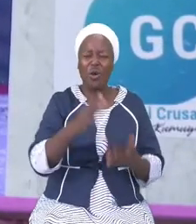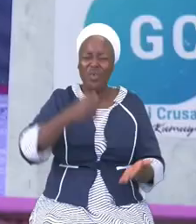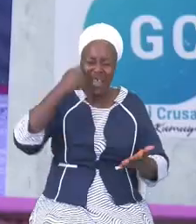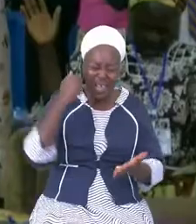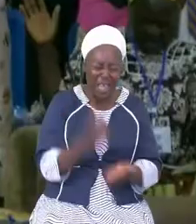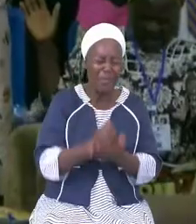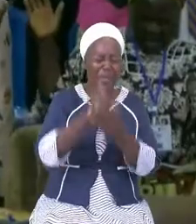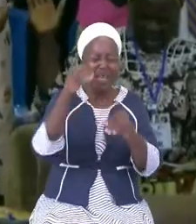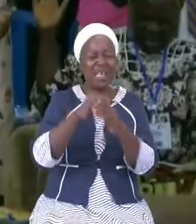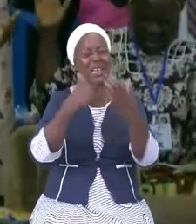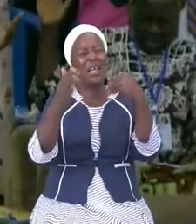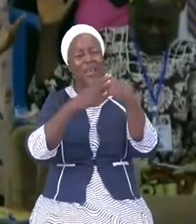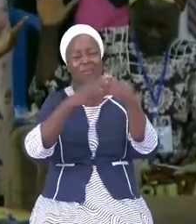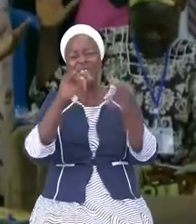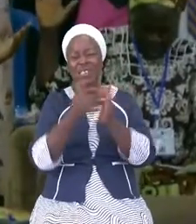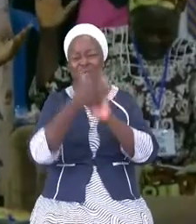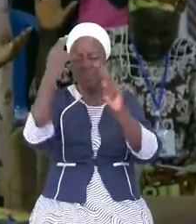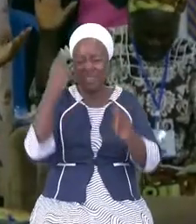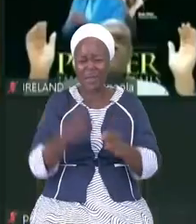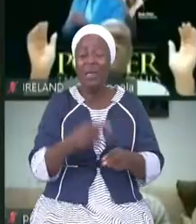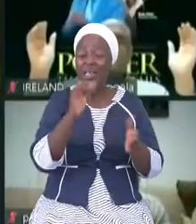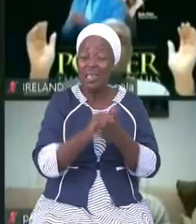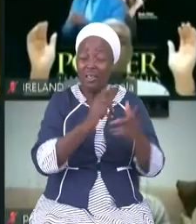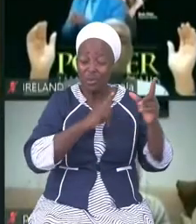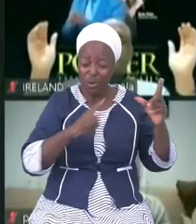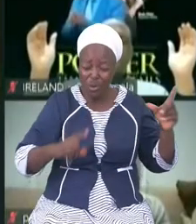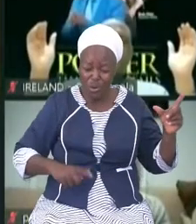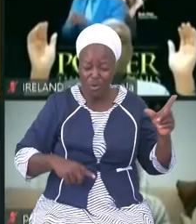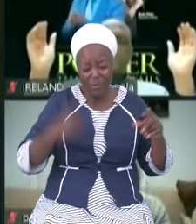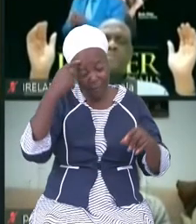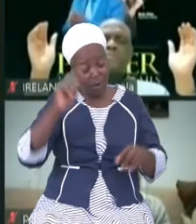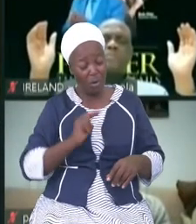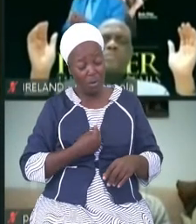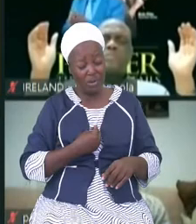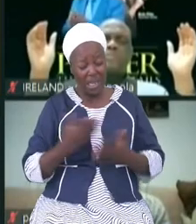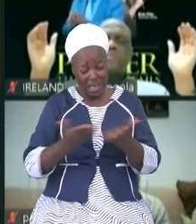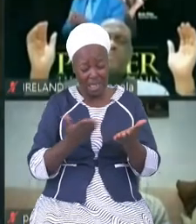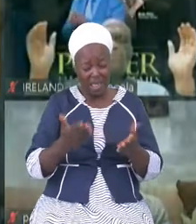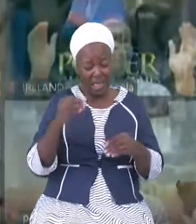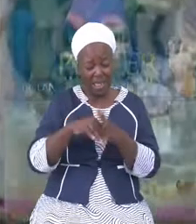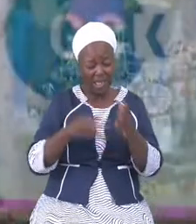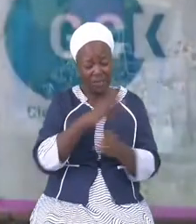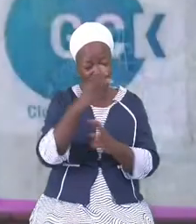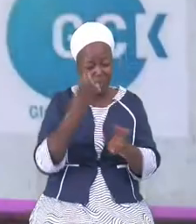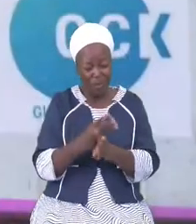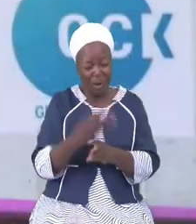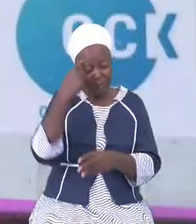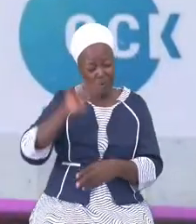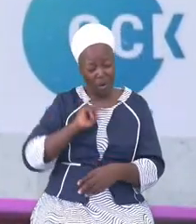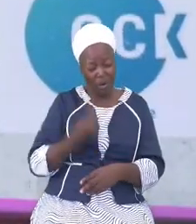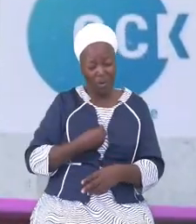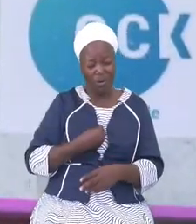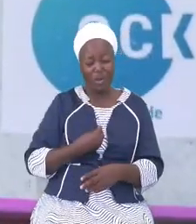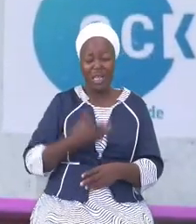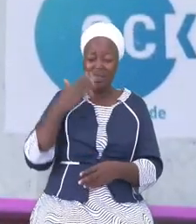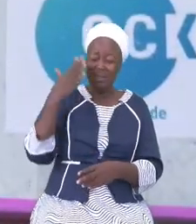heaven. Amen. That Lord, for us over here in the world, for us over